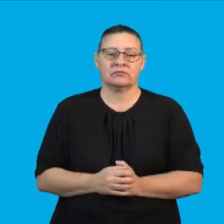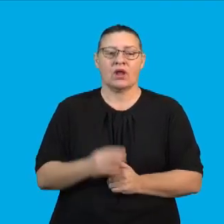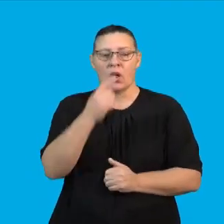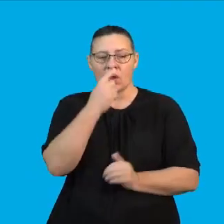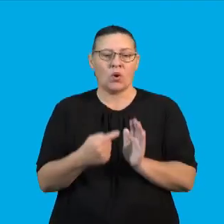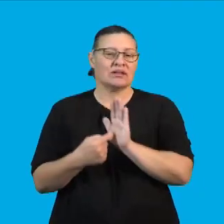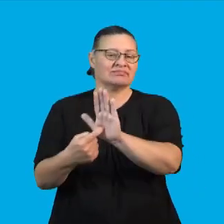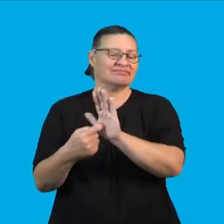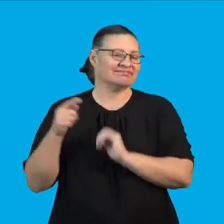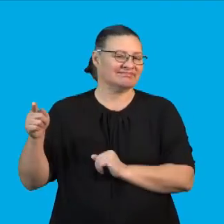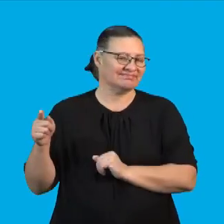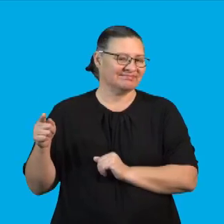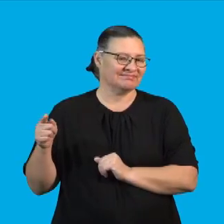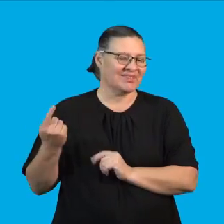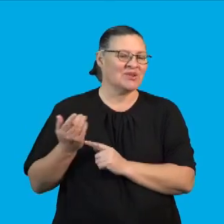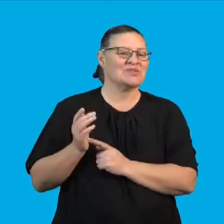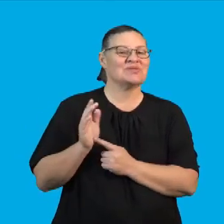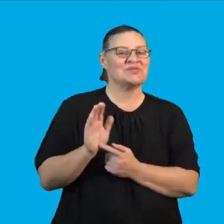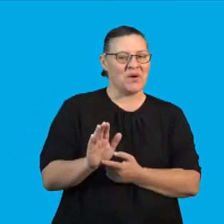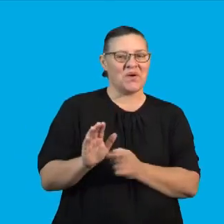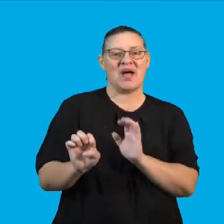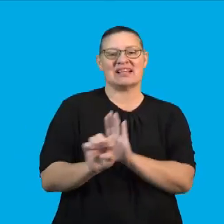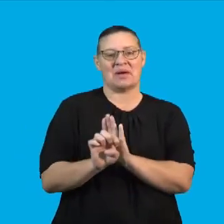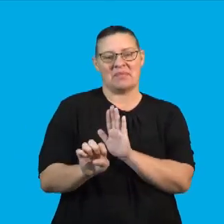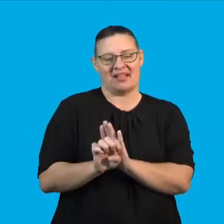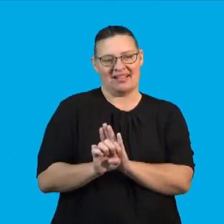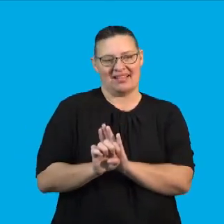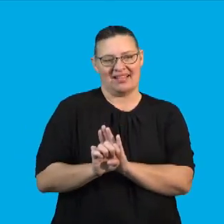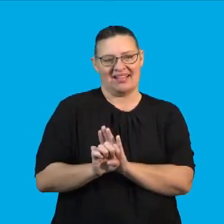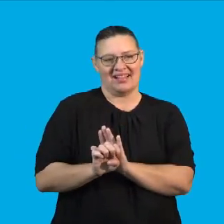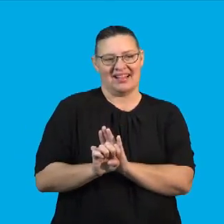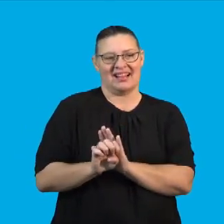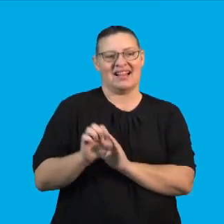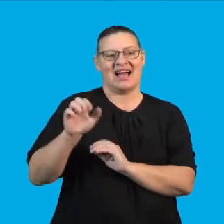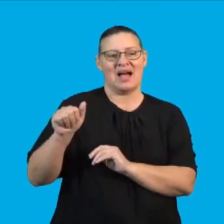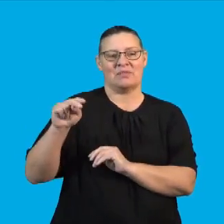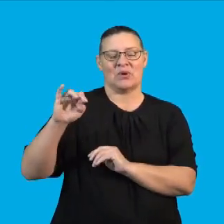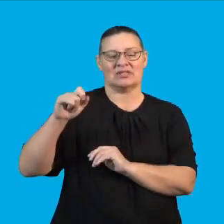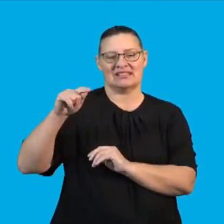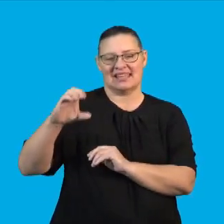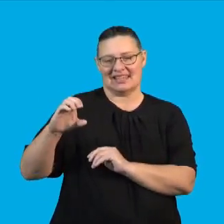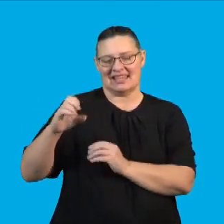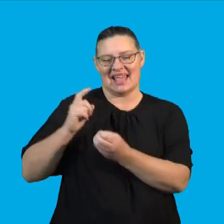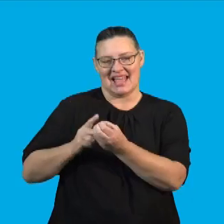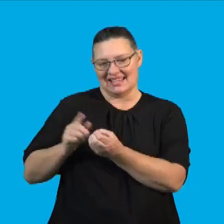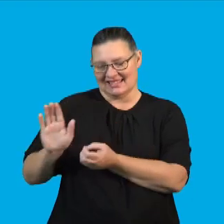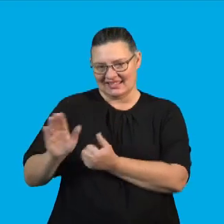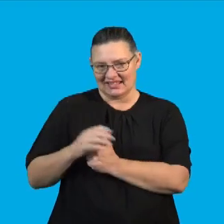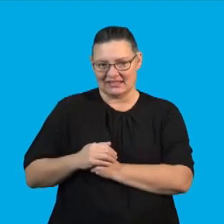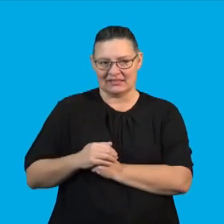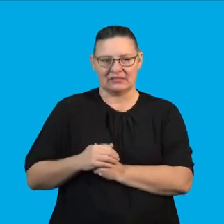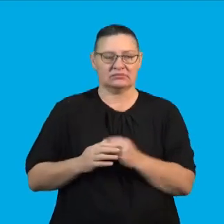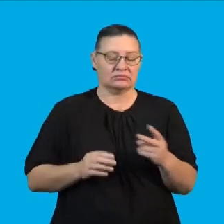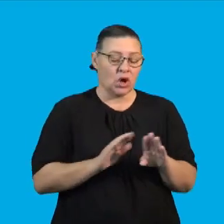If you look at the diagram here, it's showing us a good example of our amniotic egg.